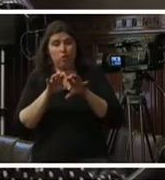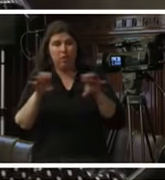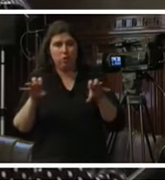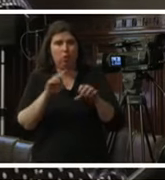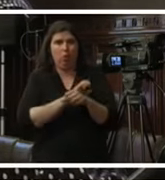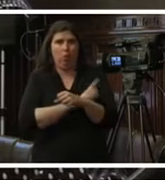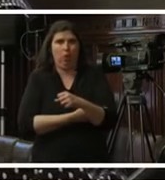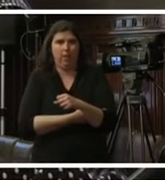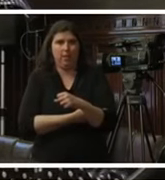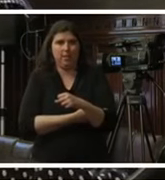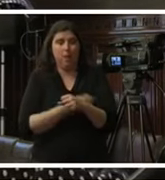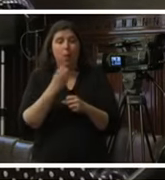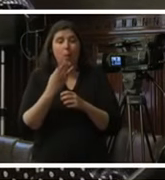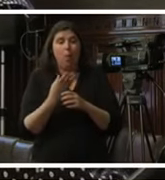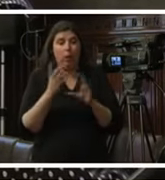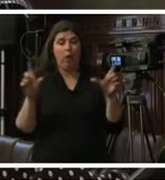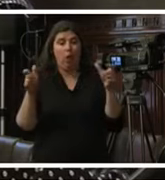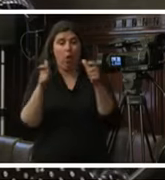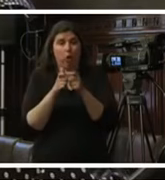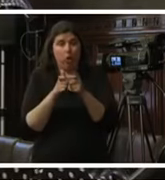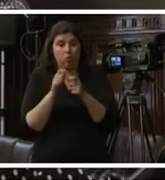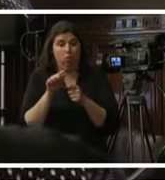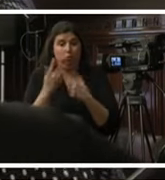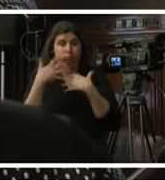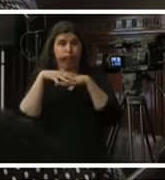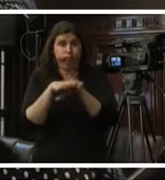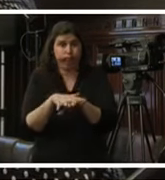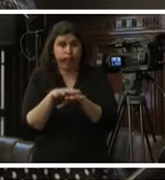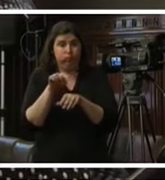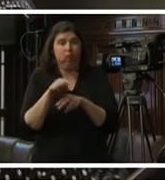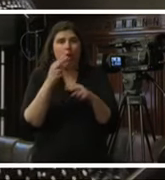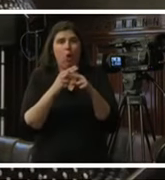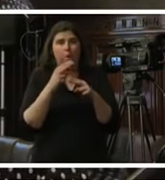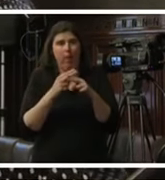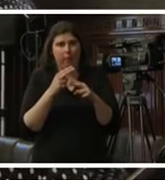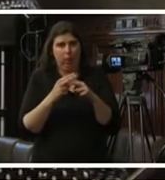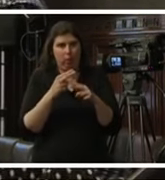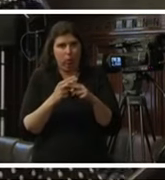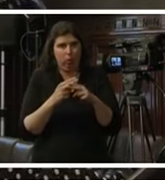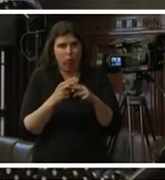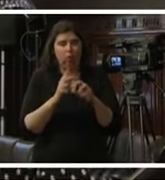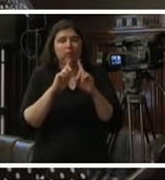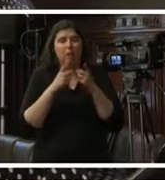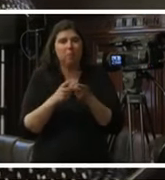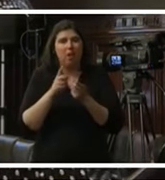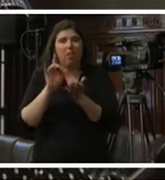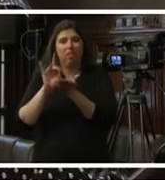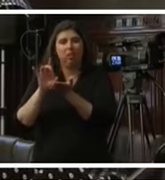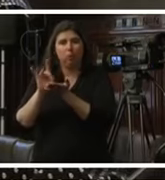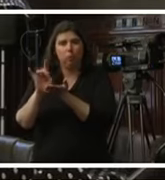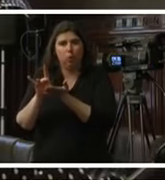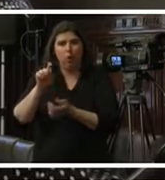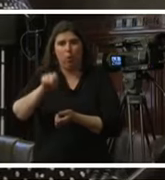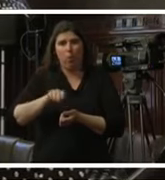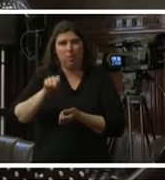in the appointment and dismissal of judges and this ought not to be if you